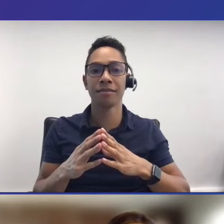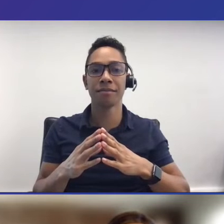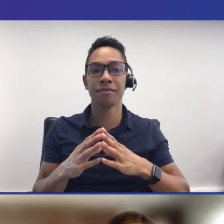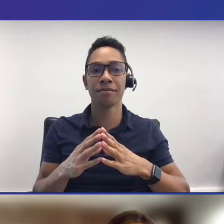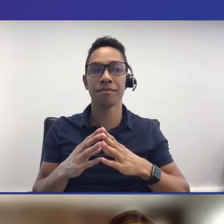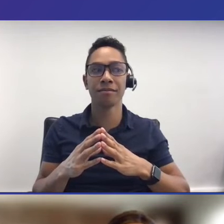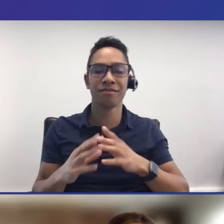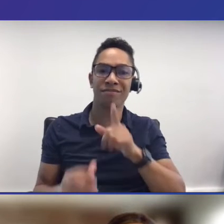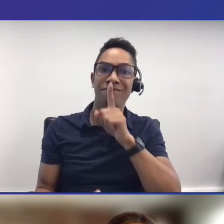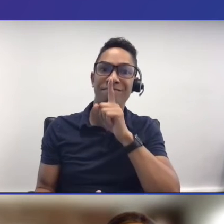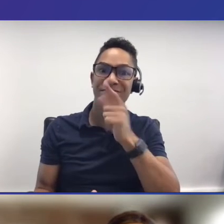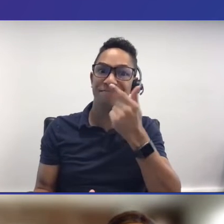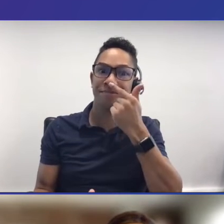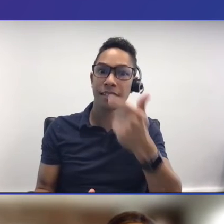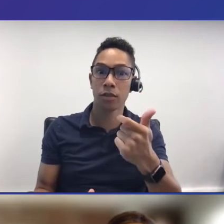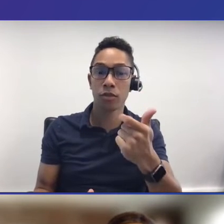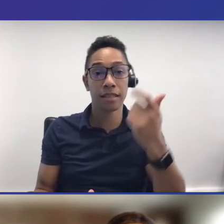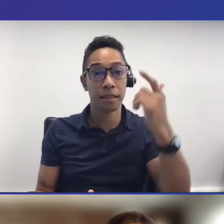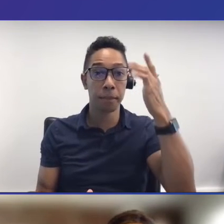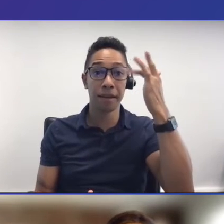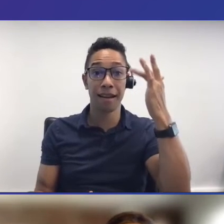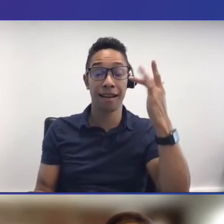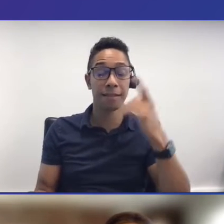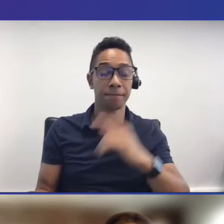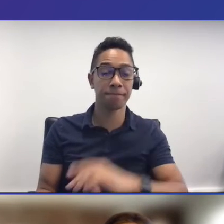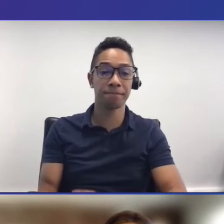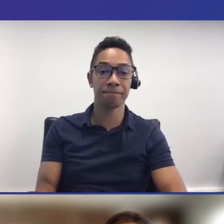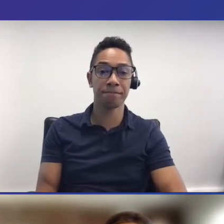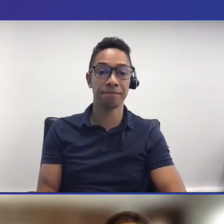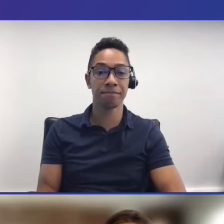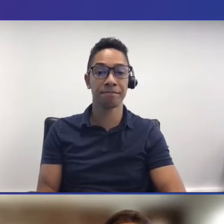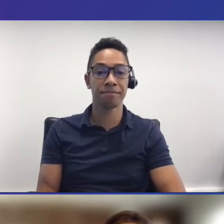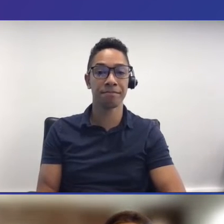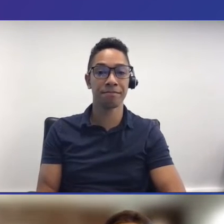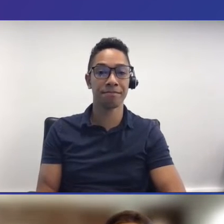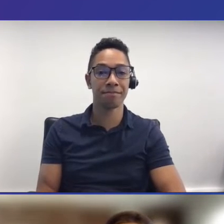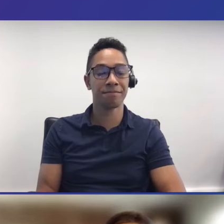it was interesting because, what